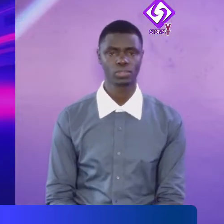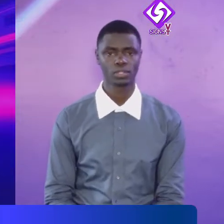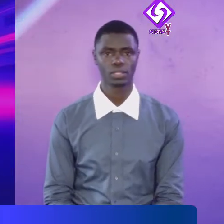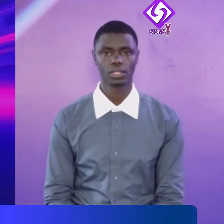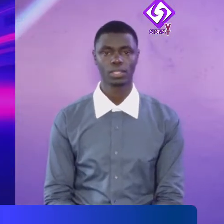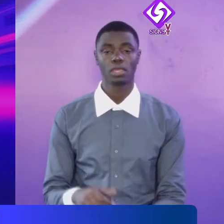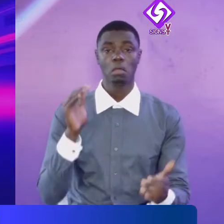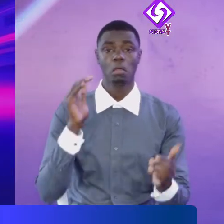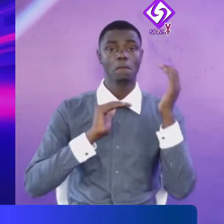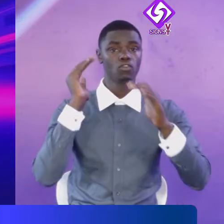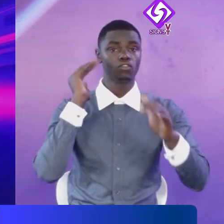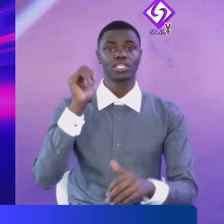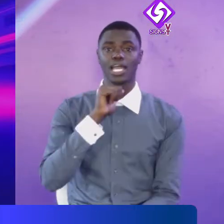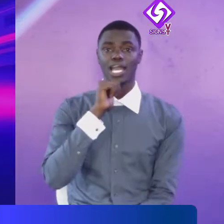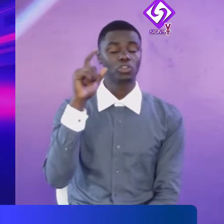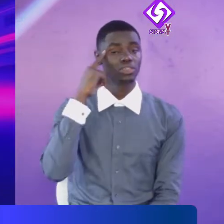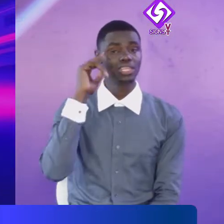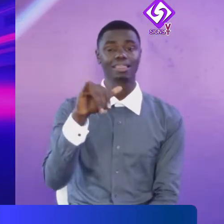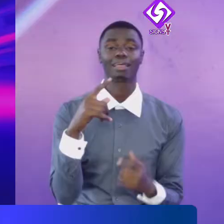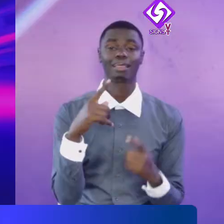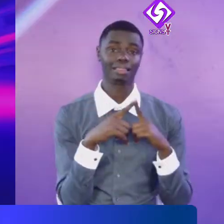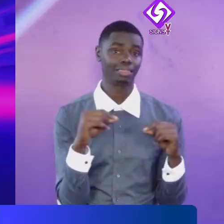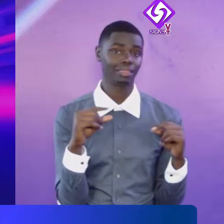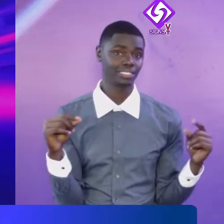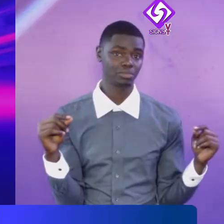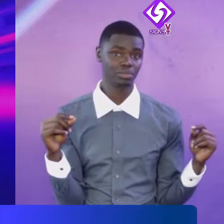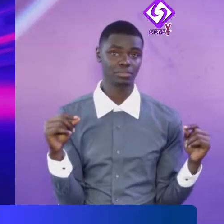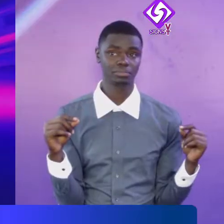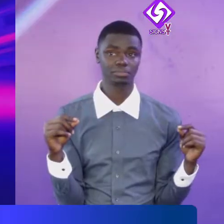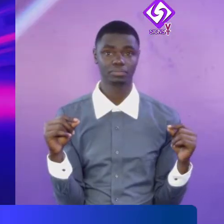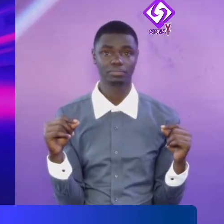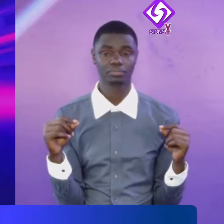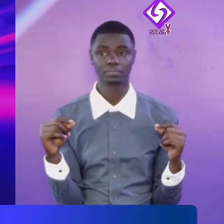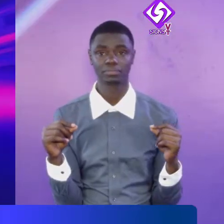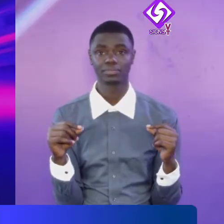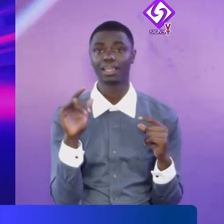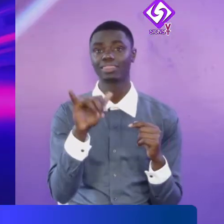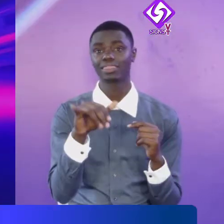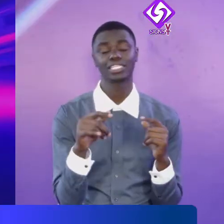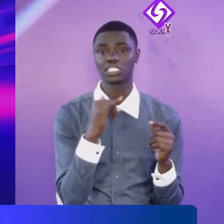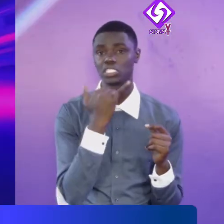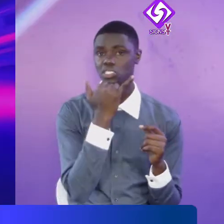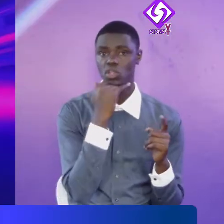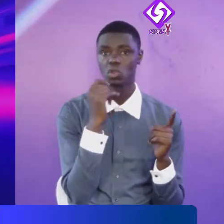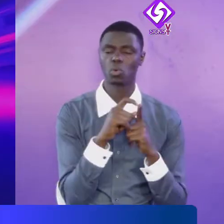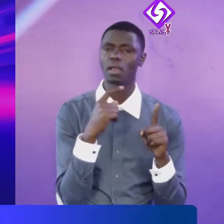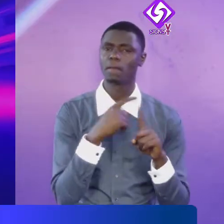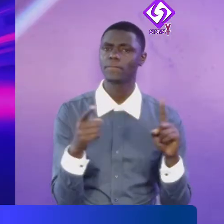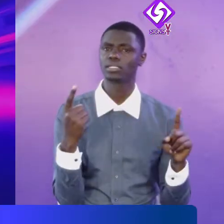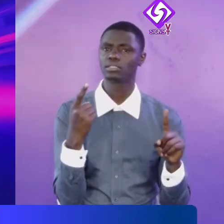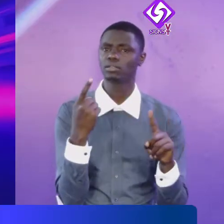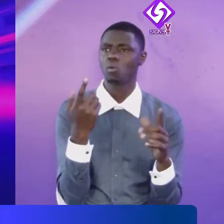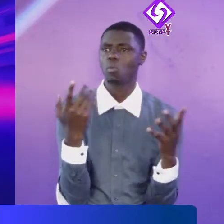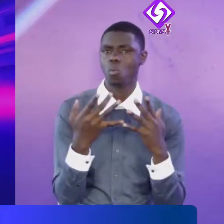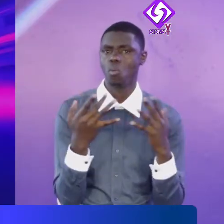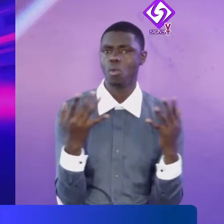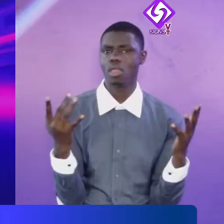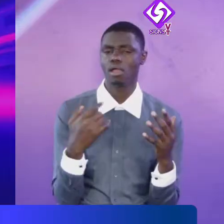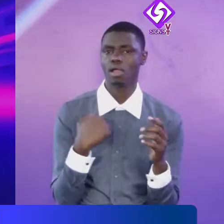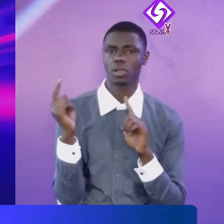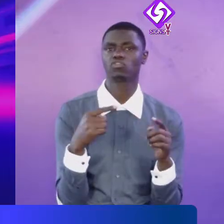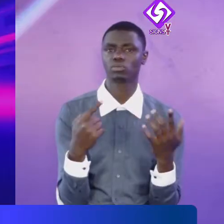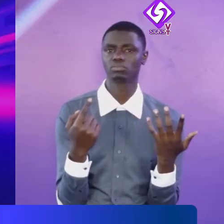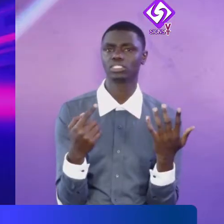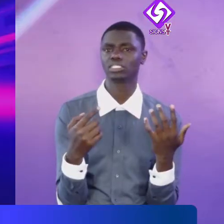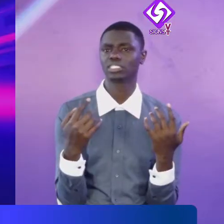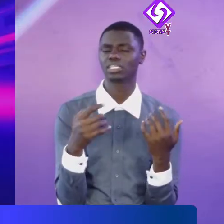Prof, I don't think that is the right terminology. But where I was coming from is the underlining word slave.